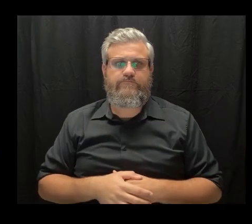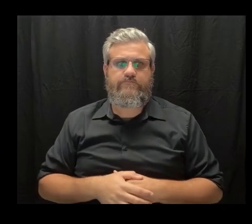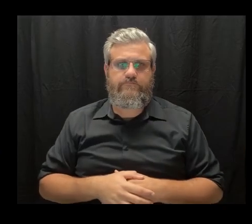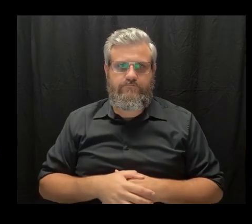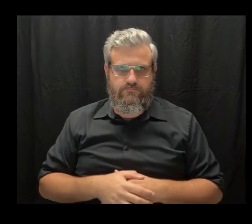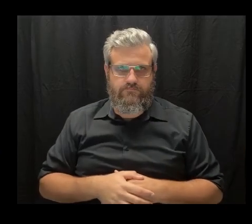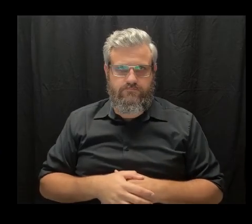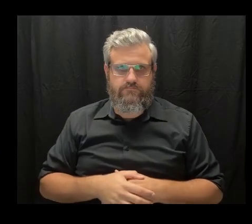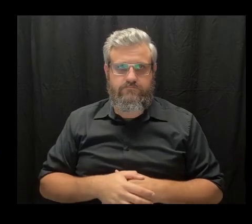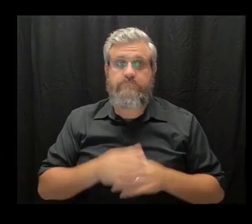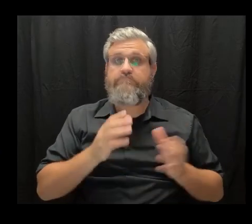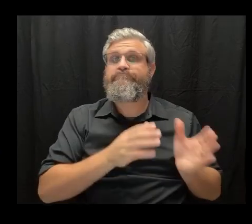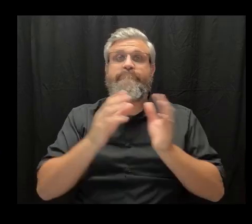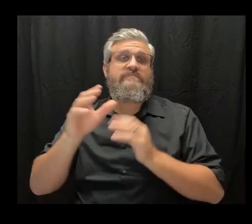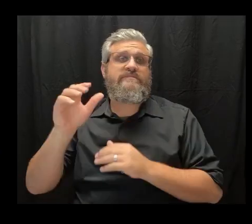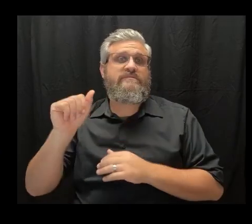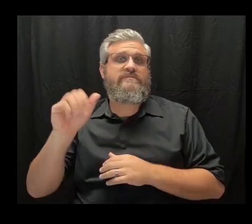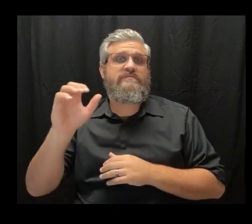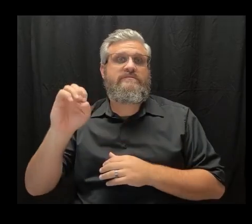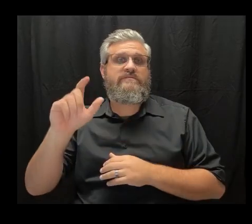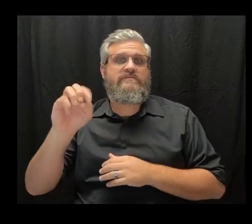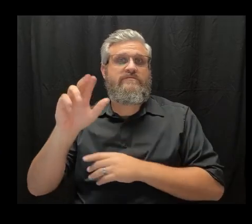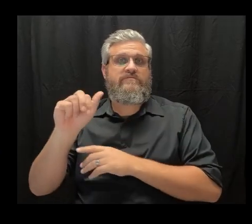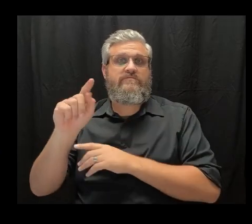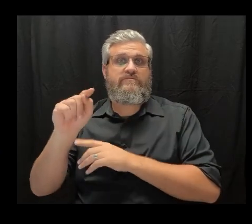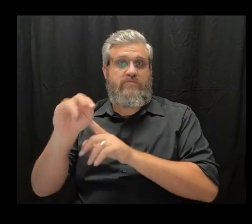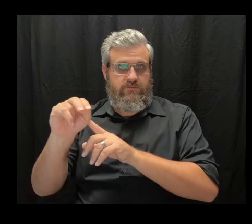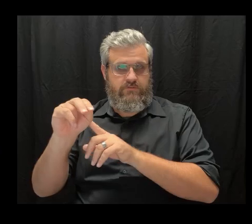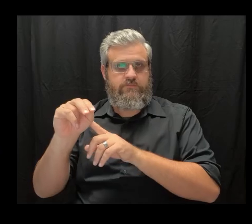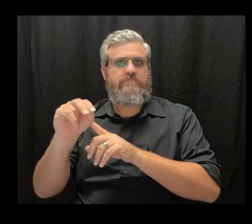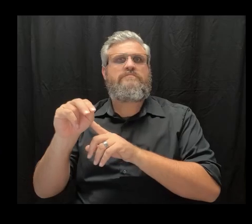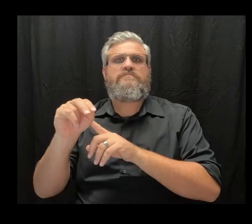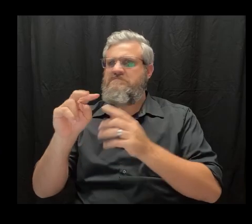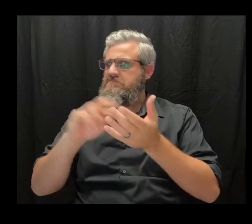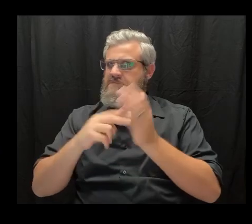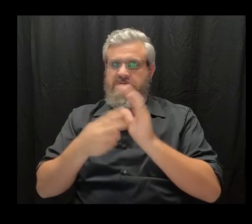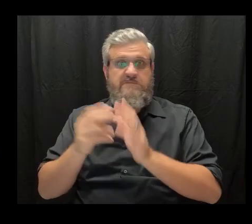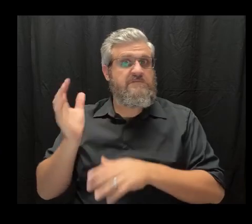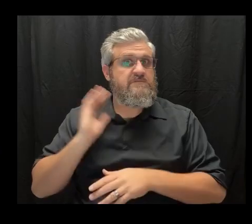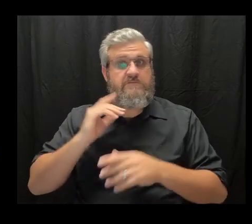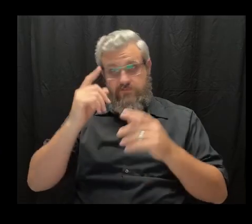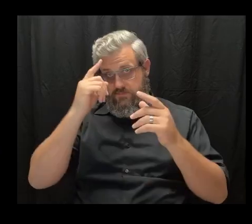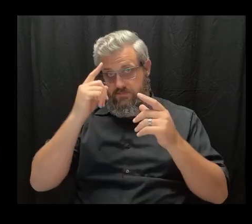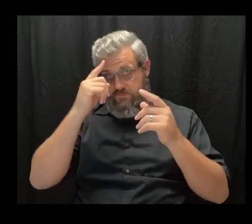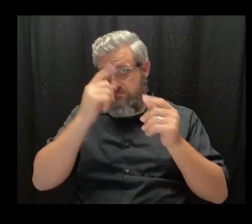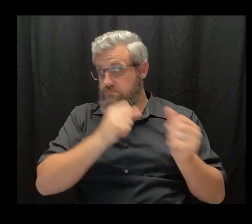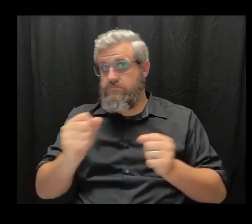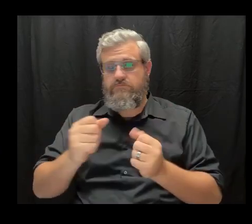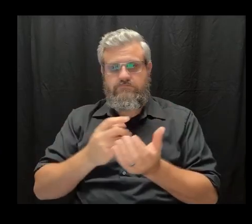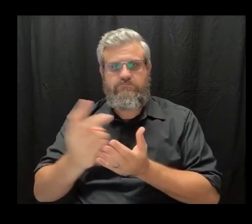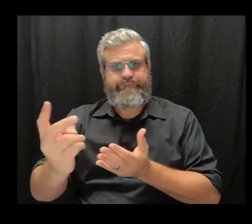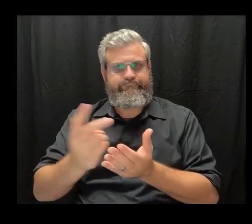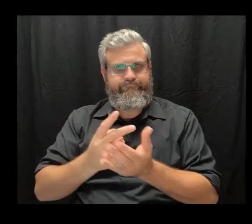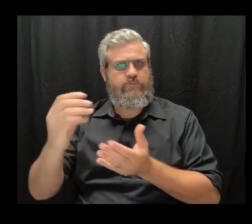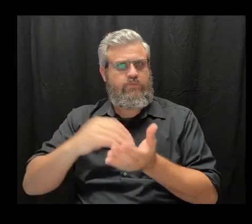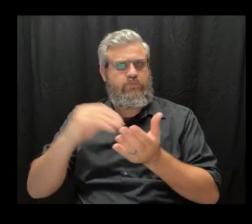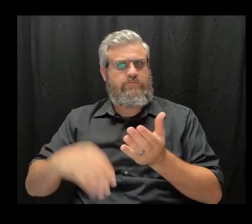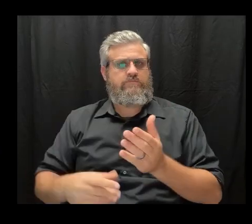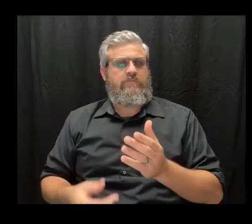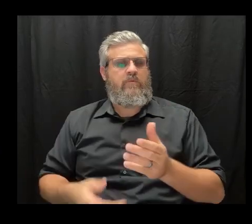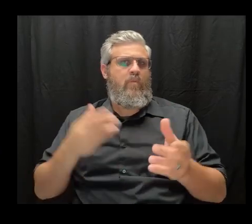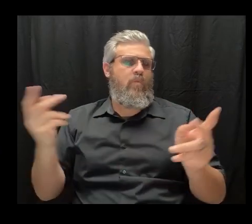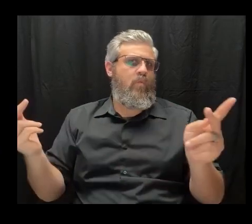Acceleration occurs when initial strategies are ineffective and the student moves into a higher level of dysregulation. Students